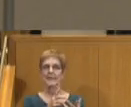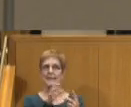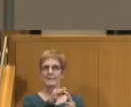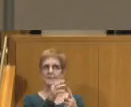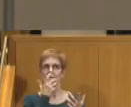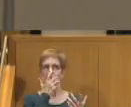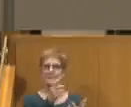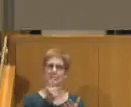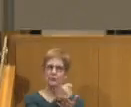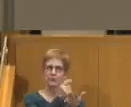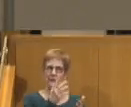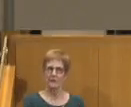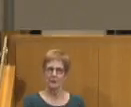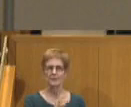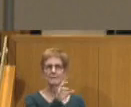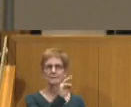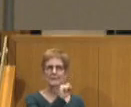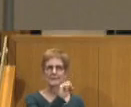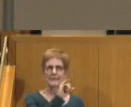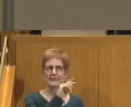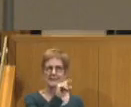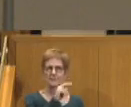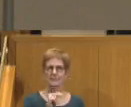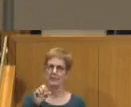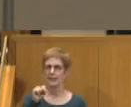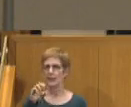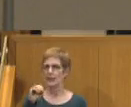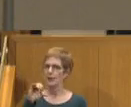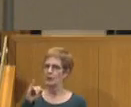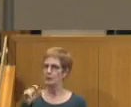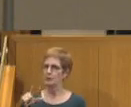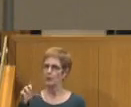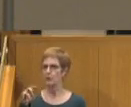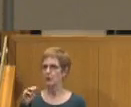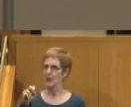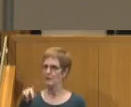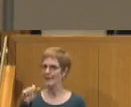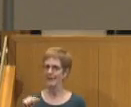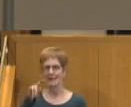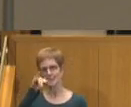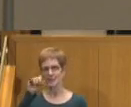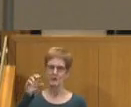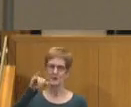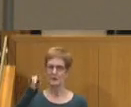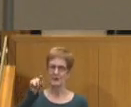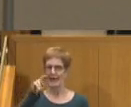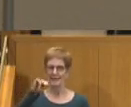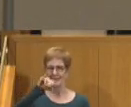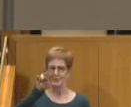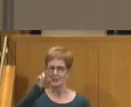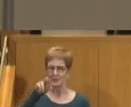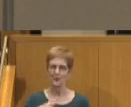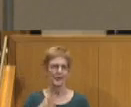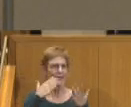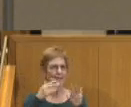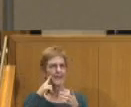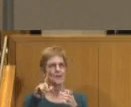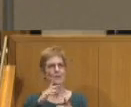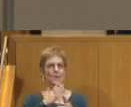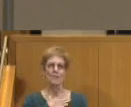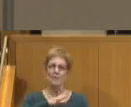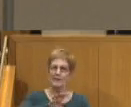And my fellow Charlotte resident, I'm so grateful for your continued faith and trust in my leadership.